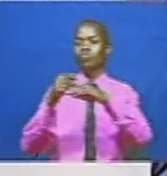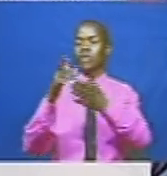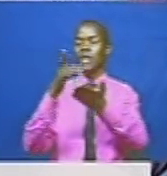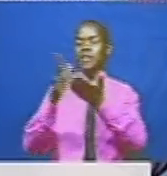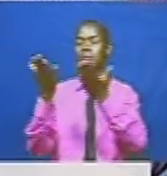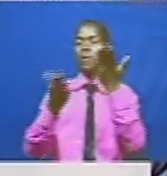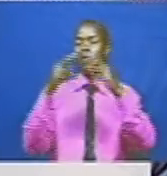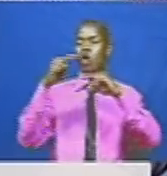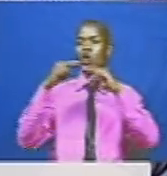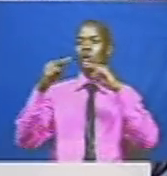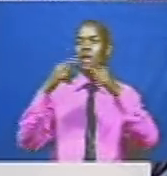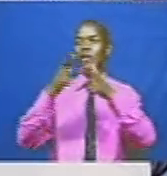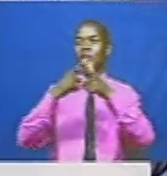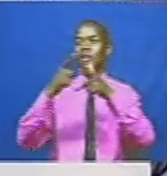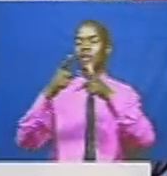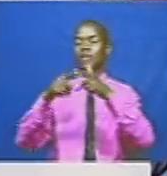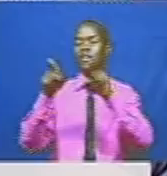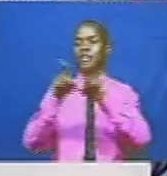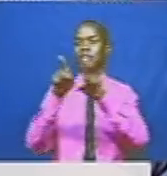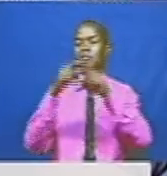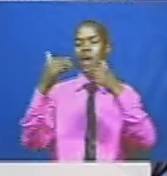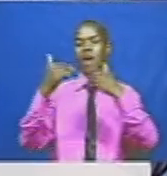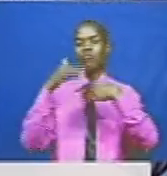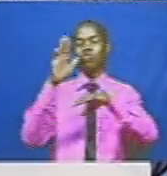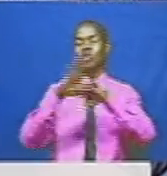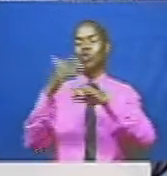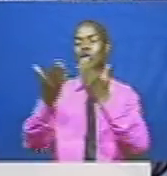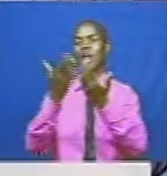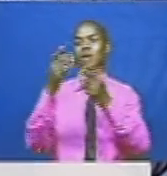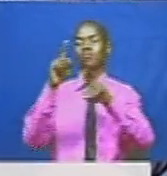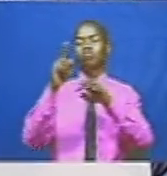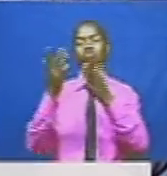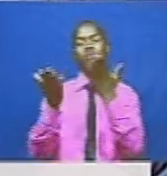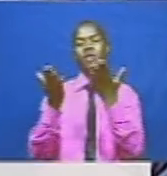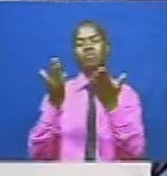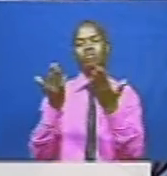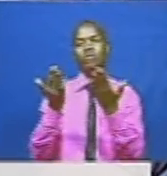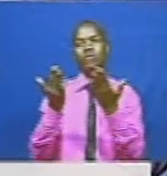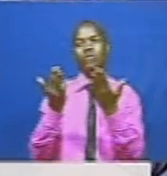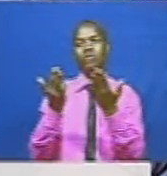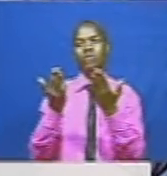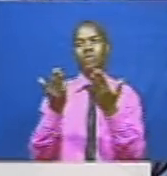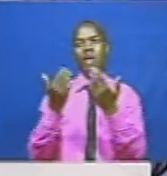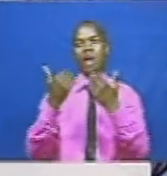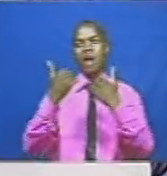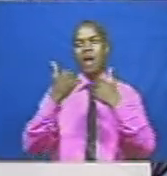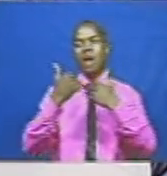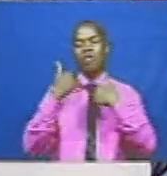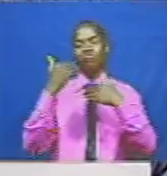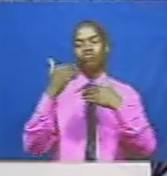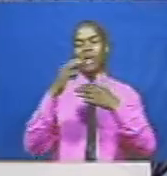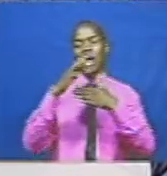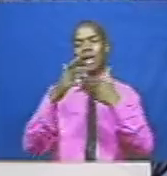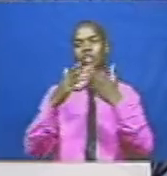example, then they also deserve a better treat from them in terms of maybe retreats as well, recreationals,